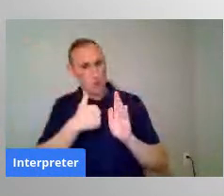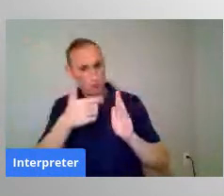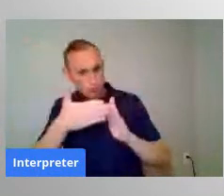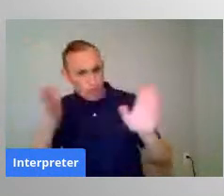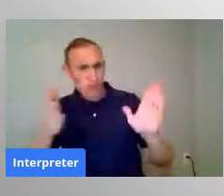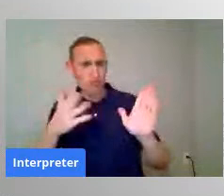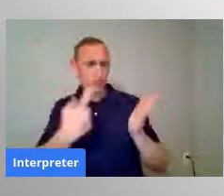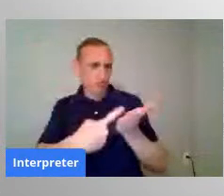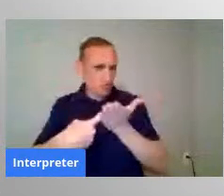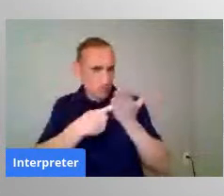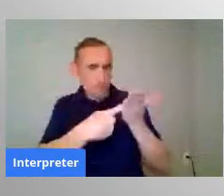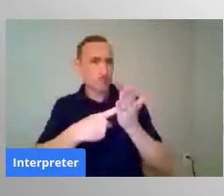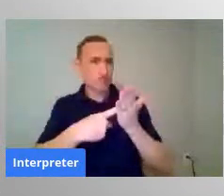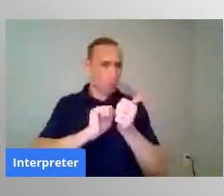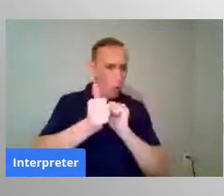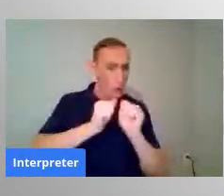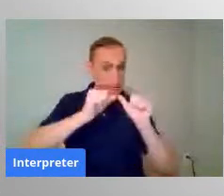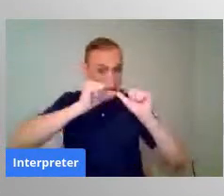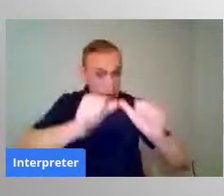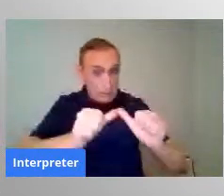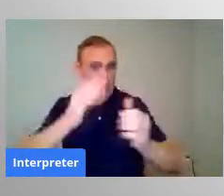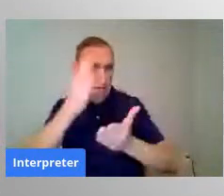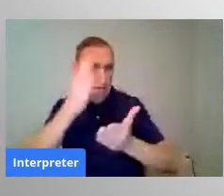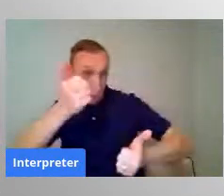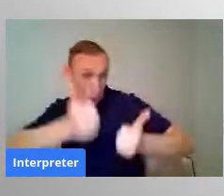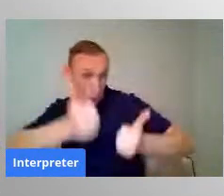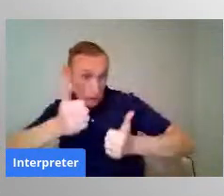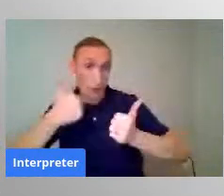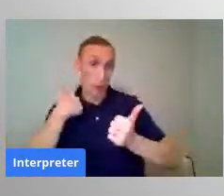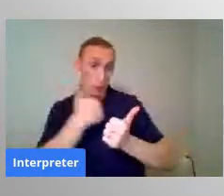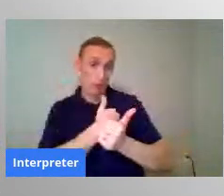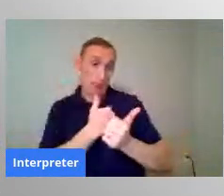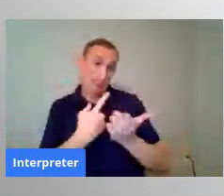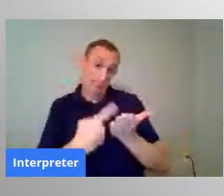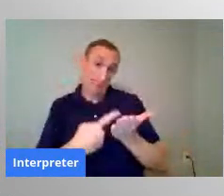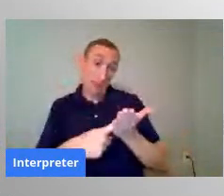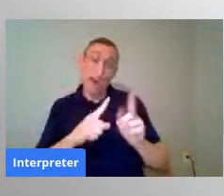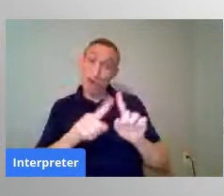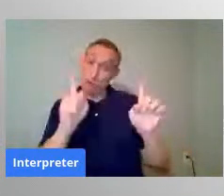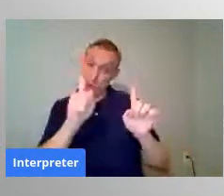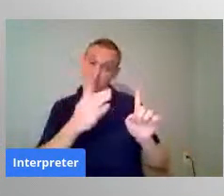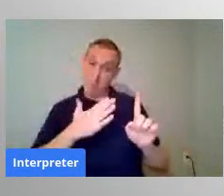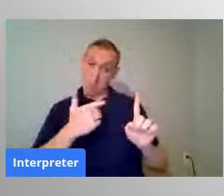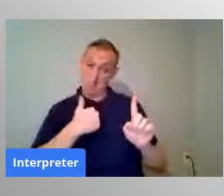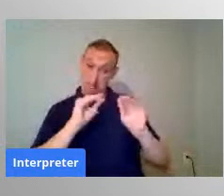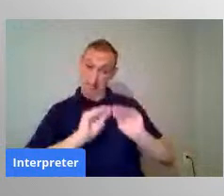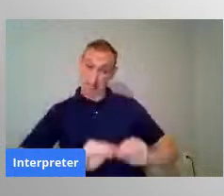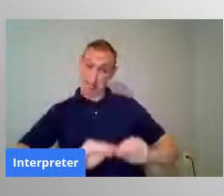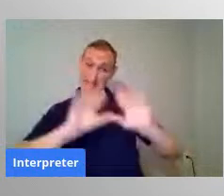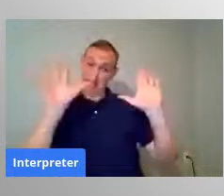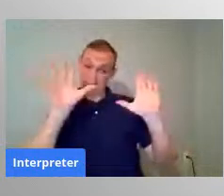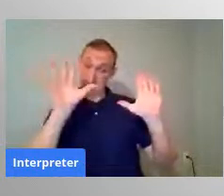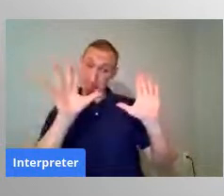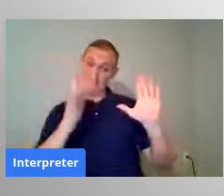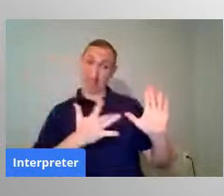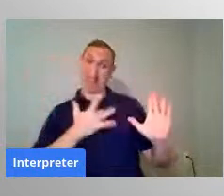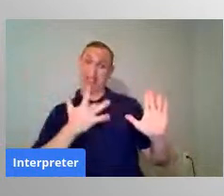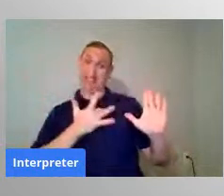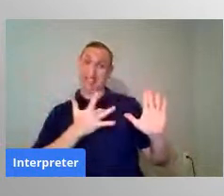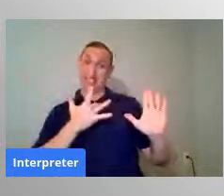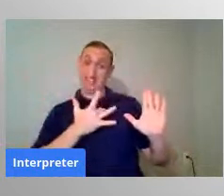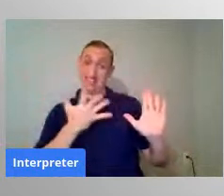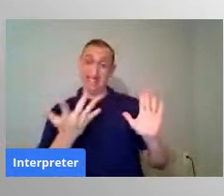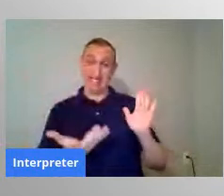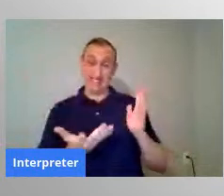discussion, but I do want to be very transparent in my thinking when we talk about totally getting rid